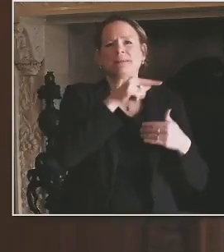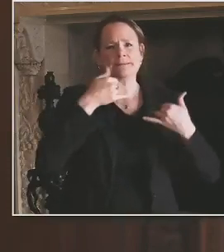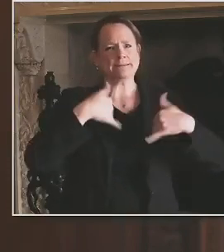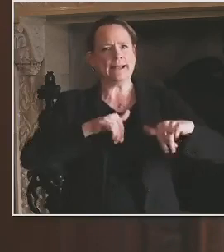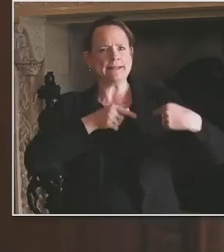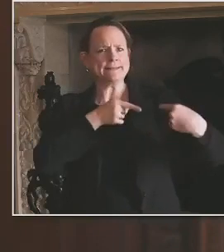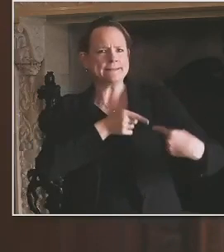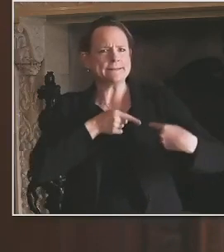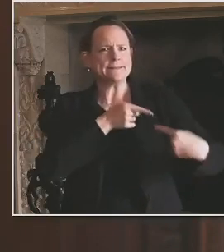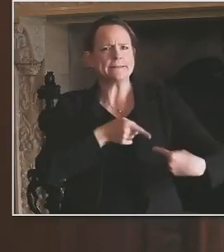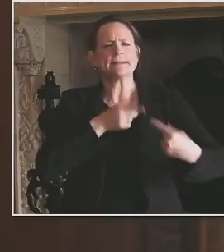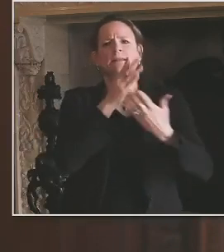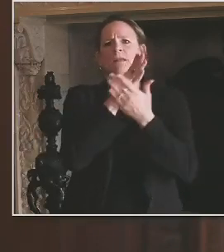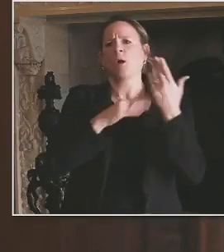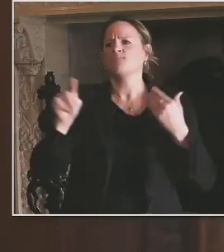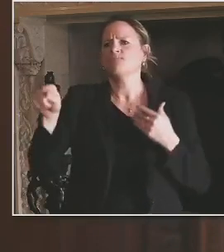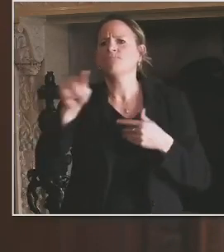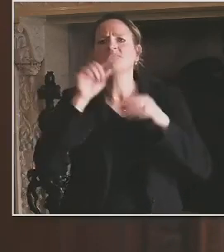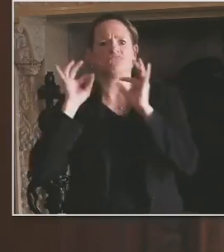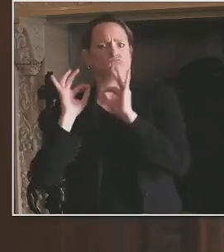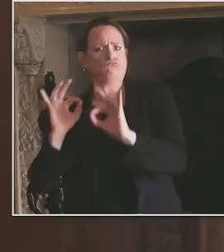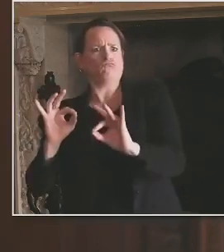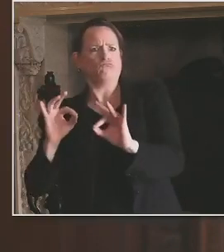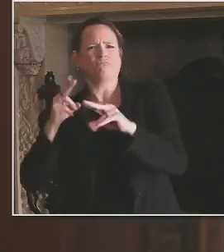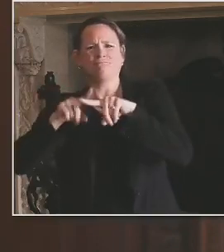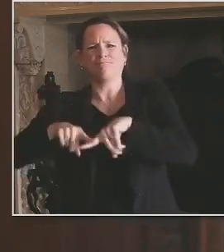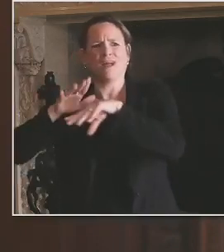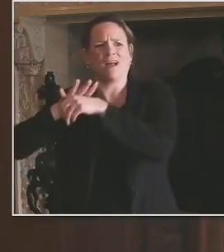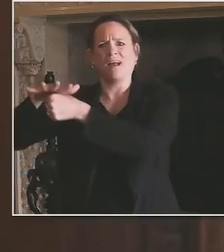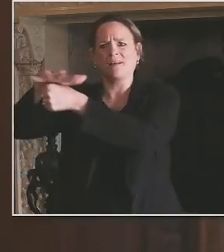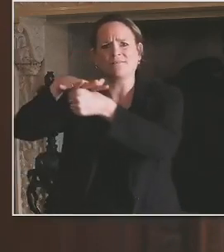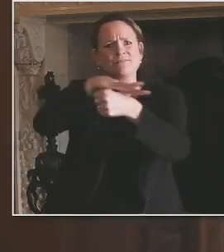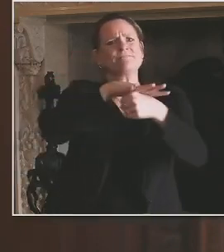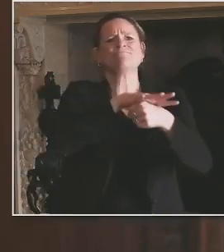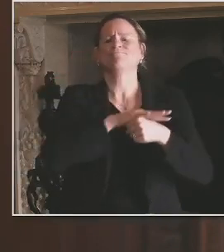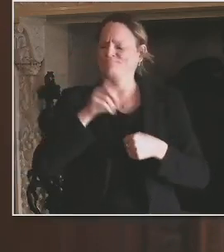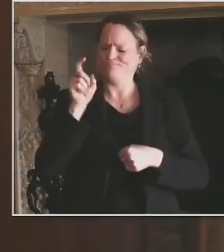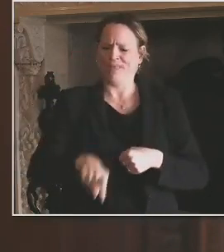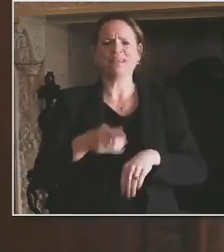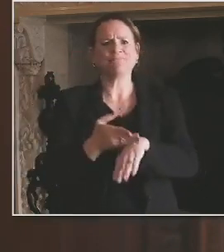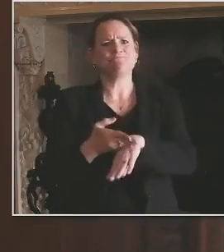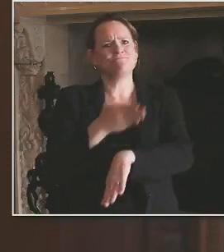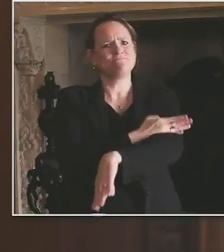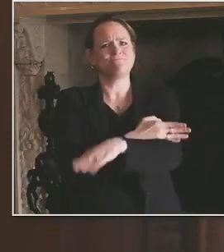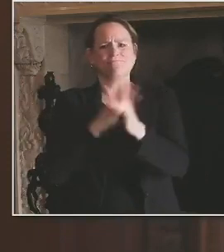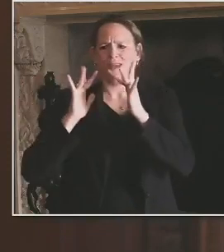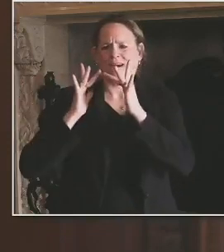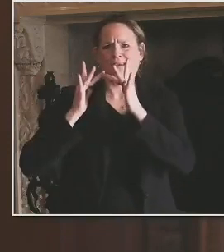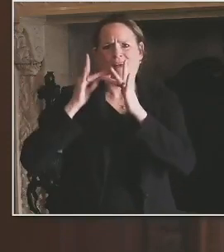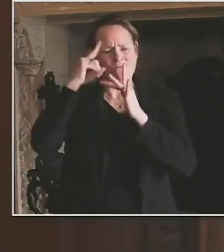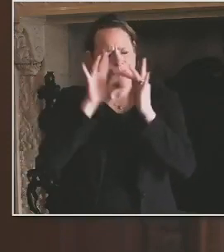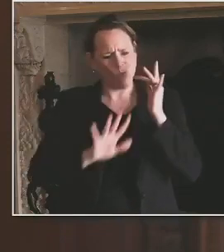to access to high-speed broadband for our schools, businesses, and homes. That's why I'm proud